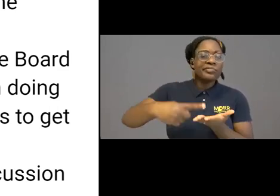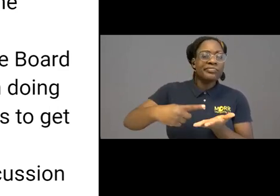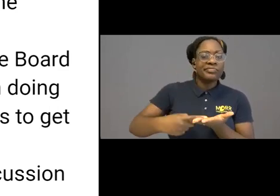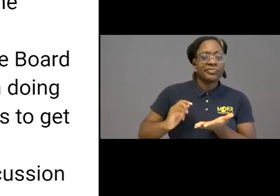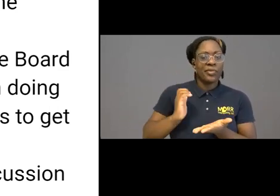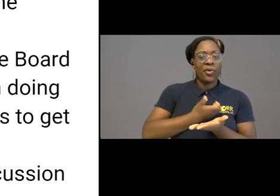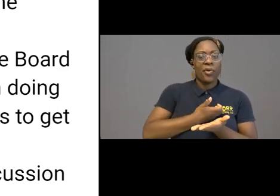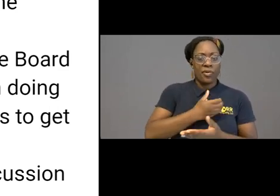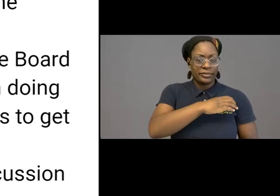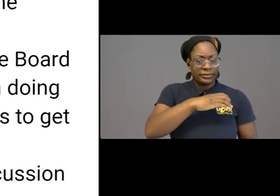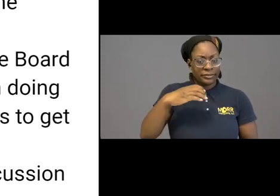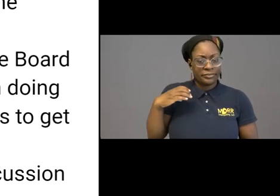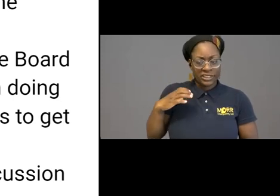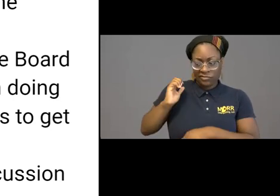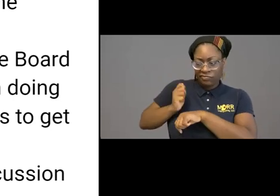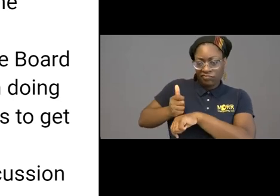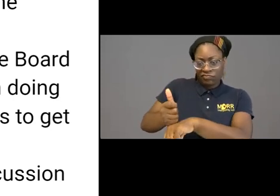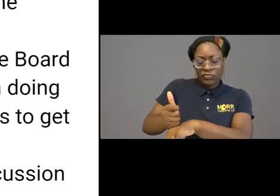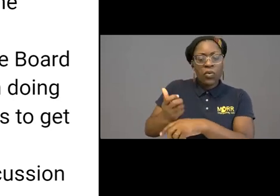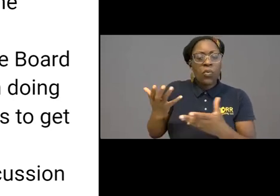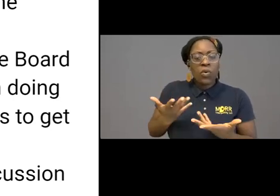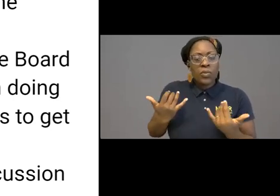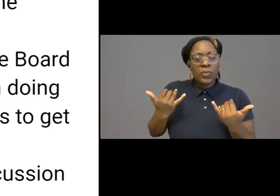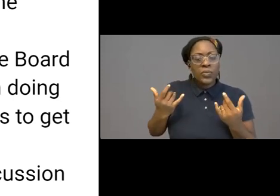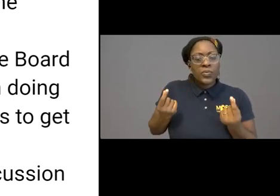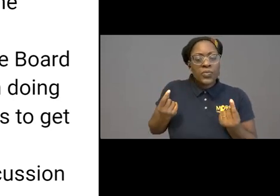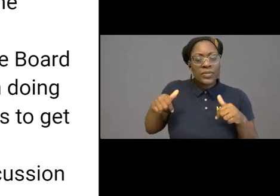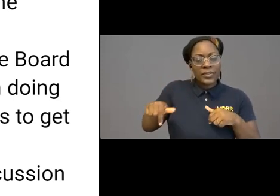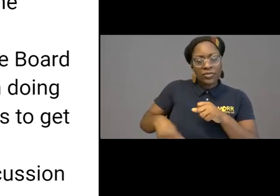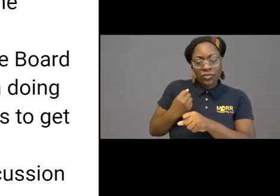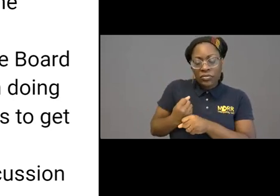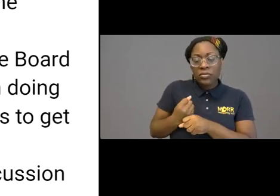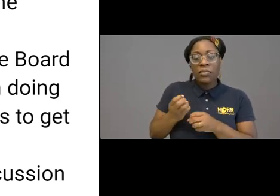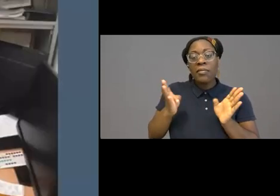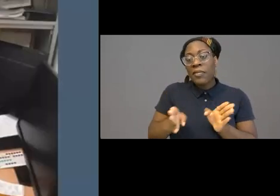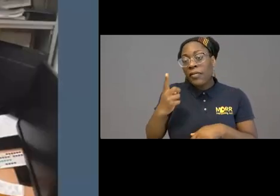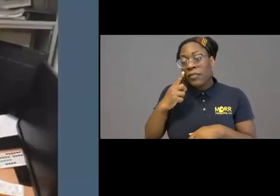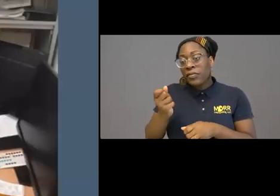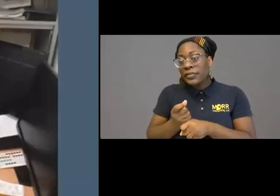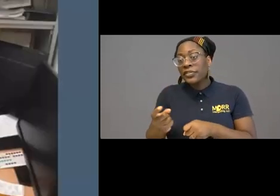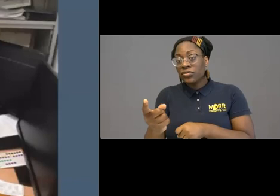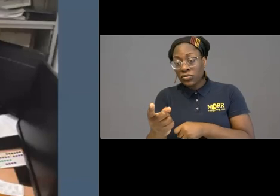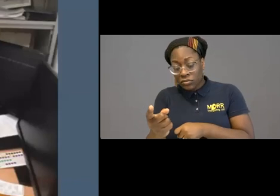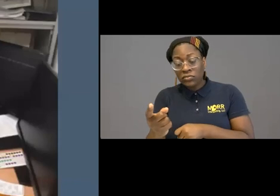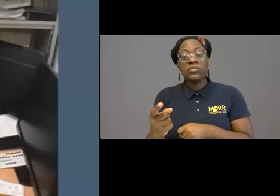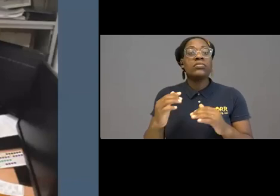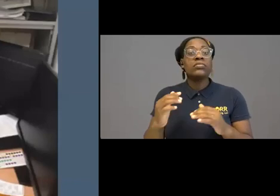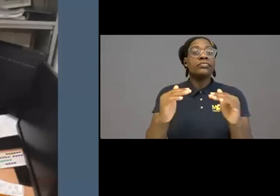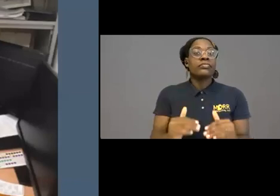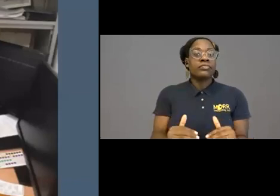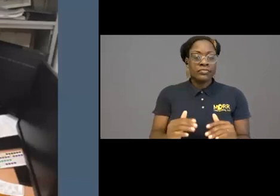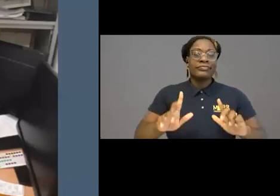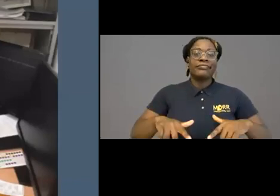how you can get involved for next year. And then we will open it up for questions and discussion. But please feel free to